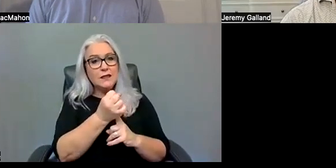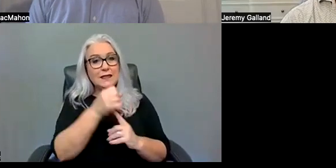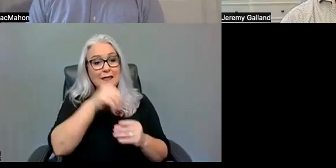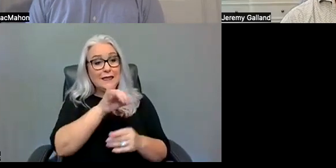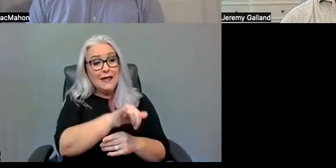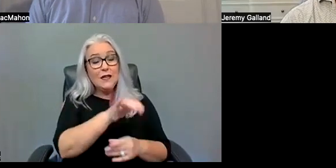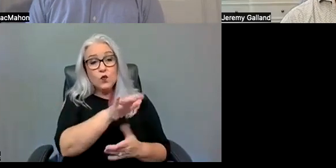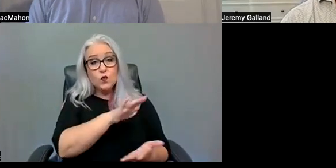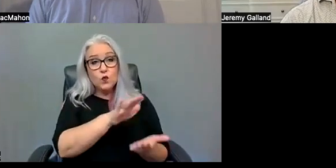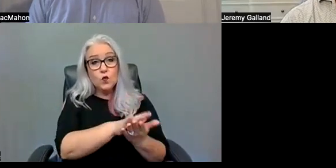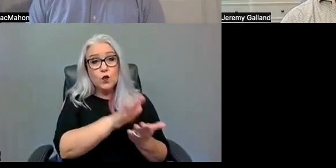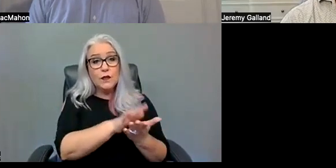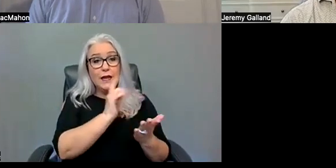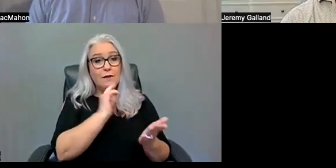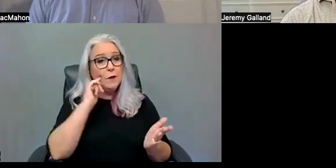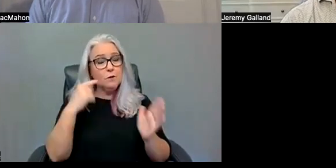been highlighted.